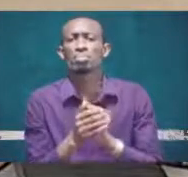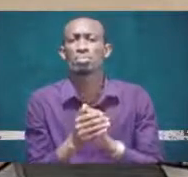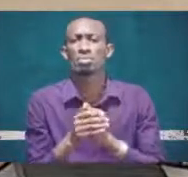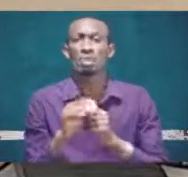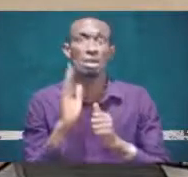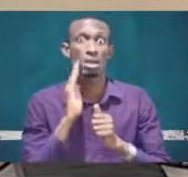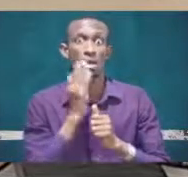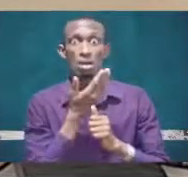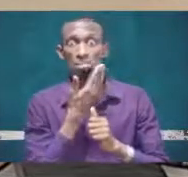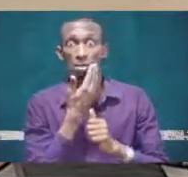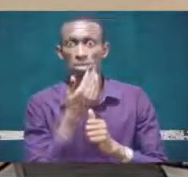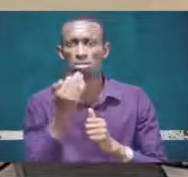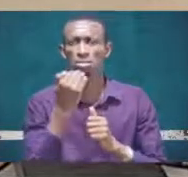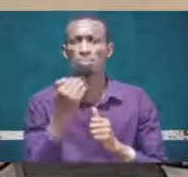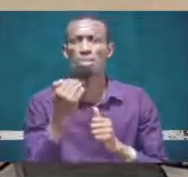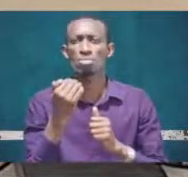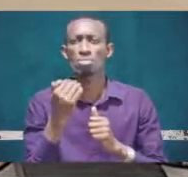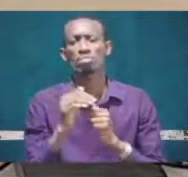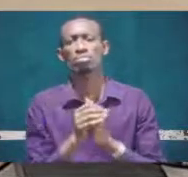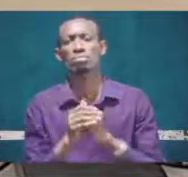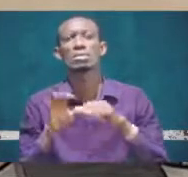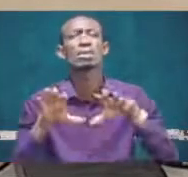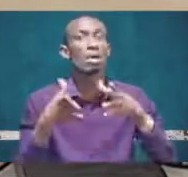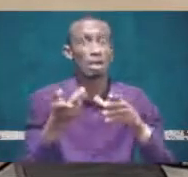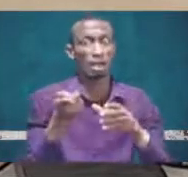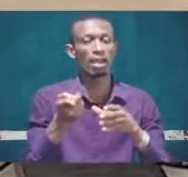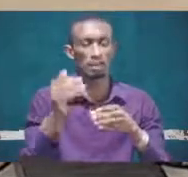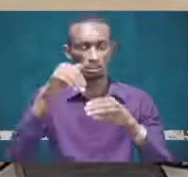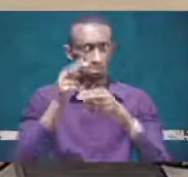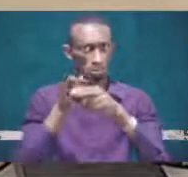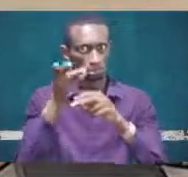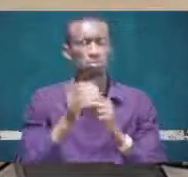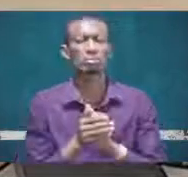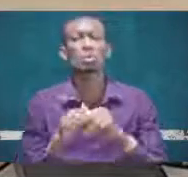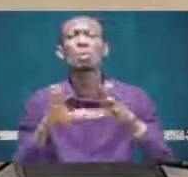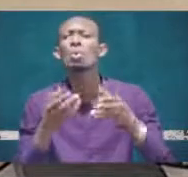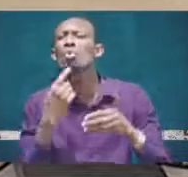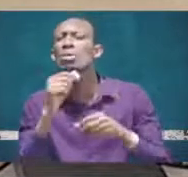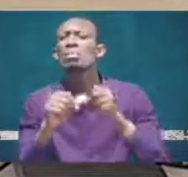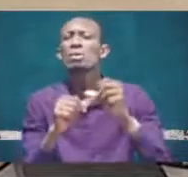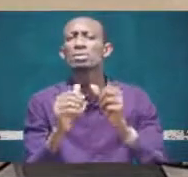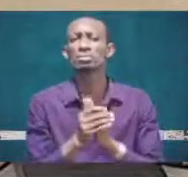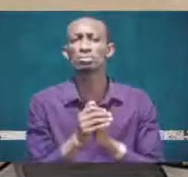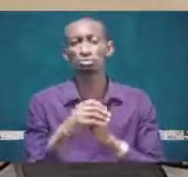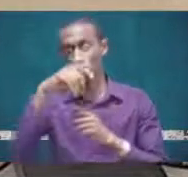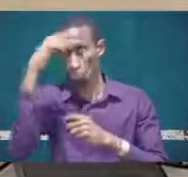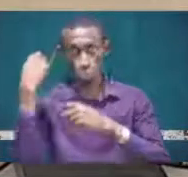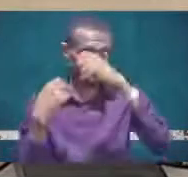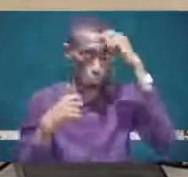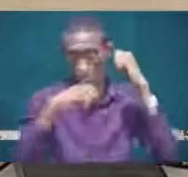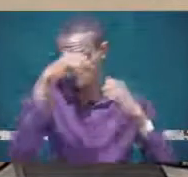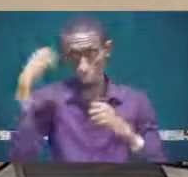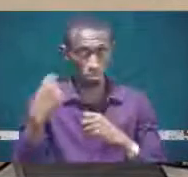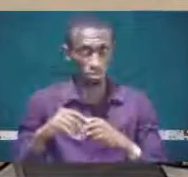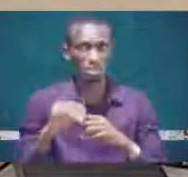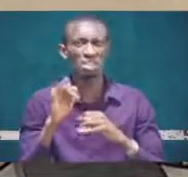which produces saliva. That one is exocrine gland. Let us talk about sweat gland, which produces sweat